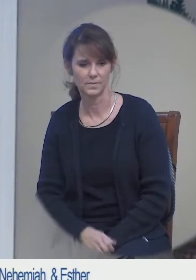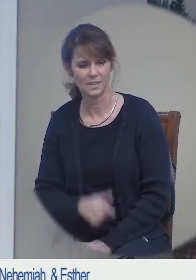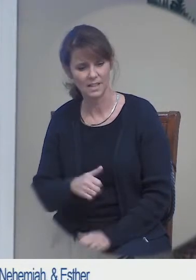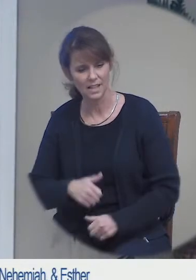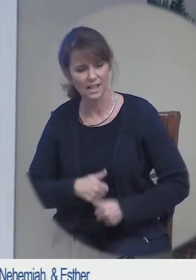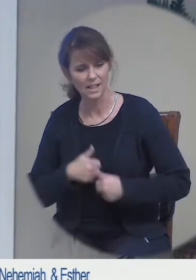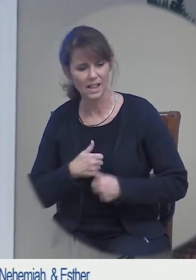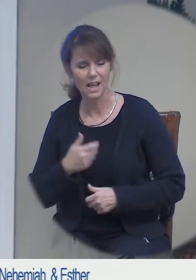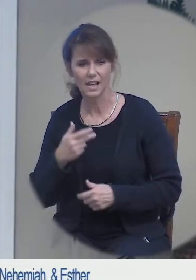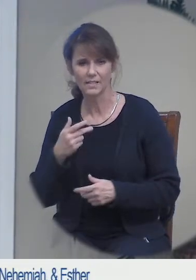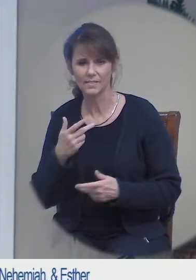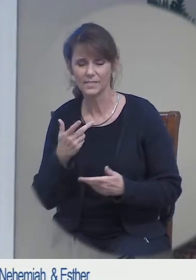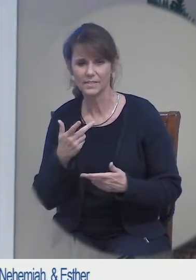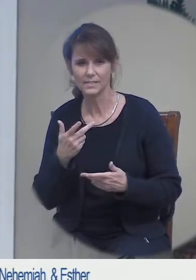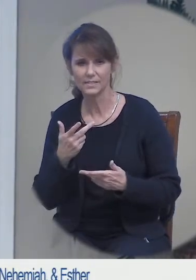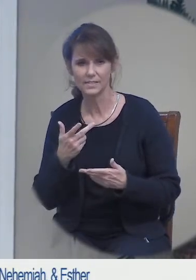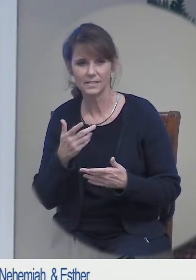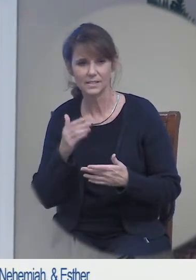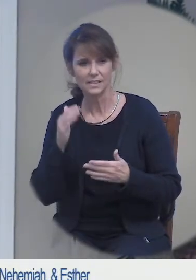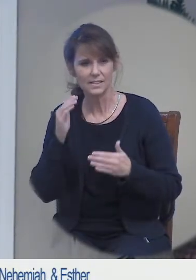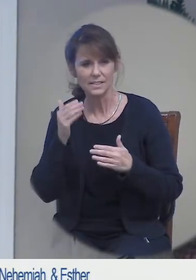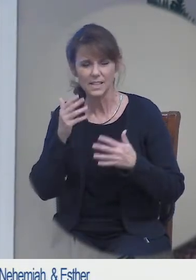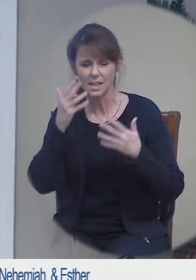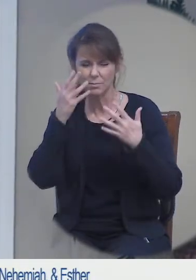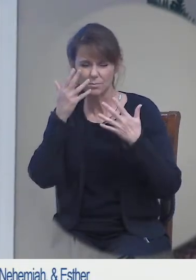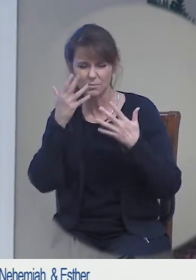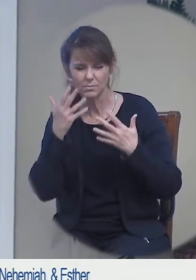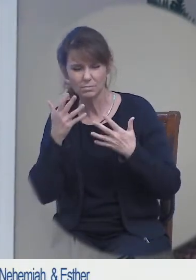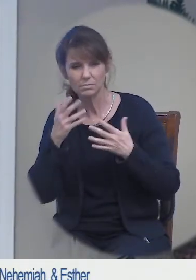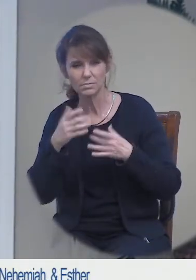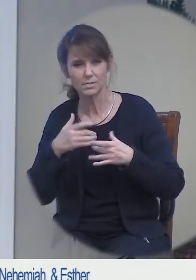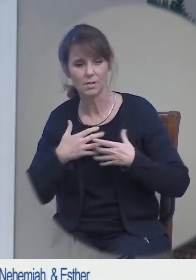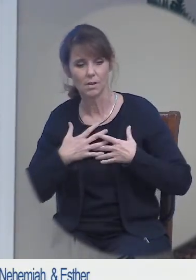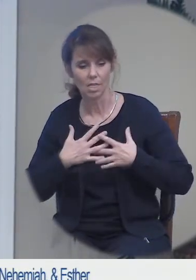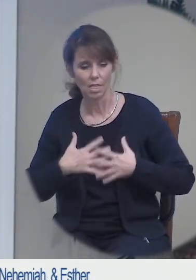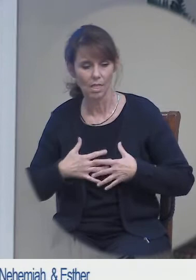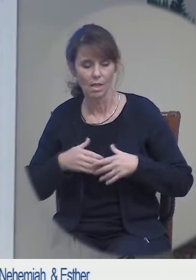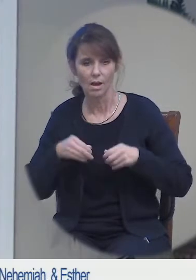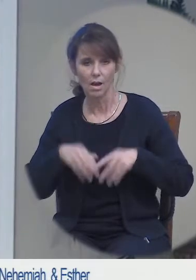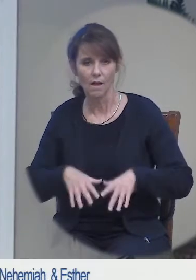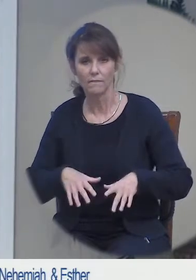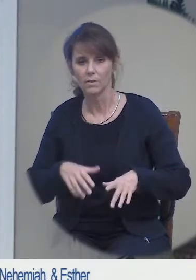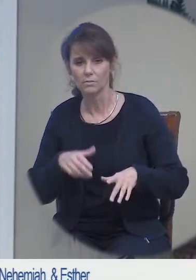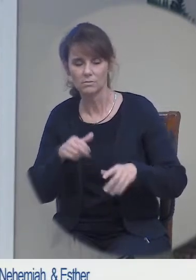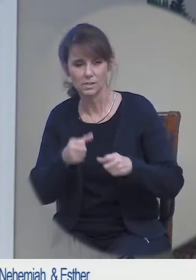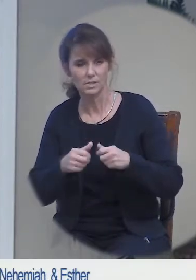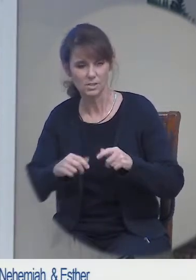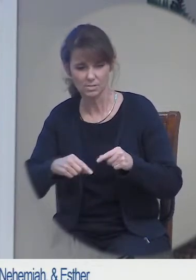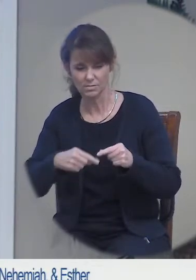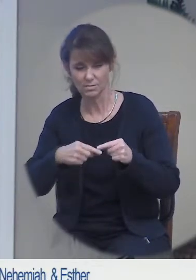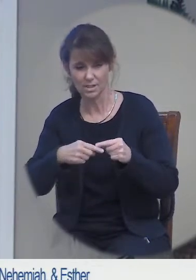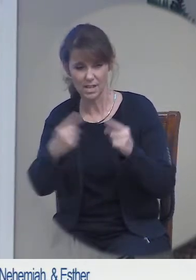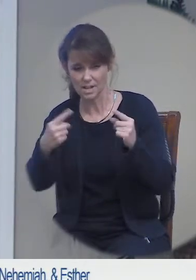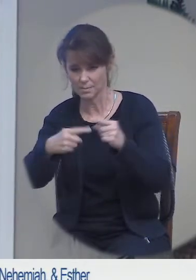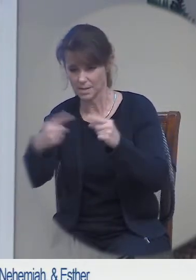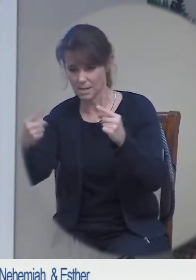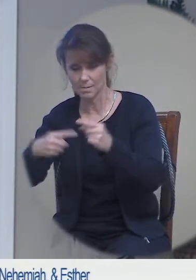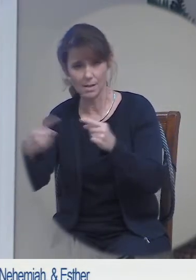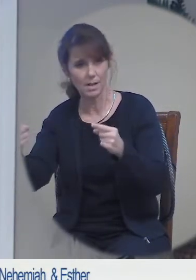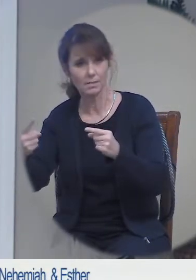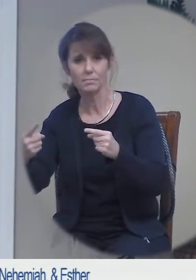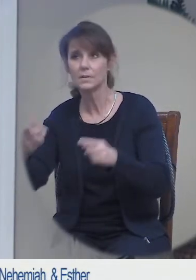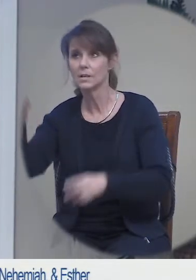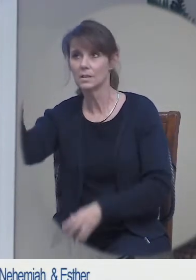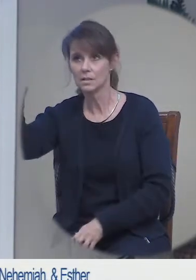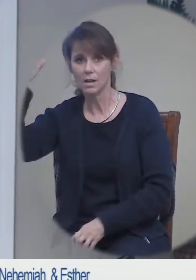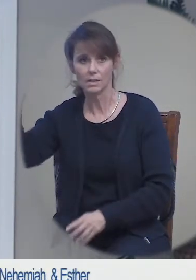insurmountable, that's when God's greatness shines even greater. And so in some ways, in chapters 4, 5,